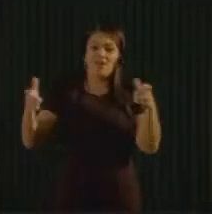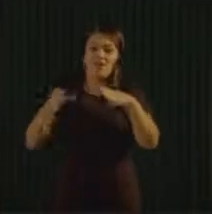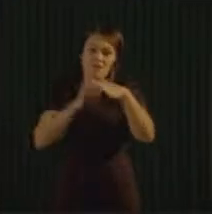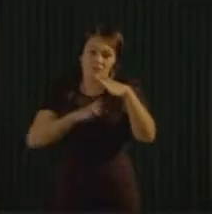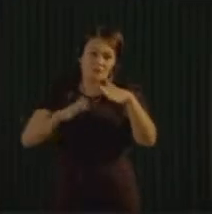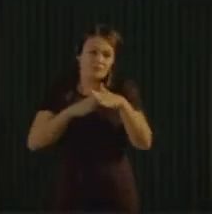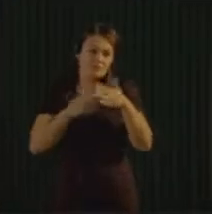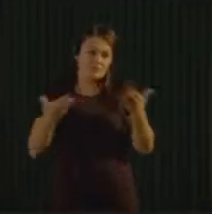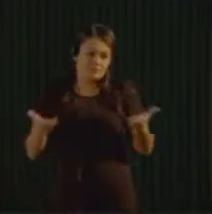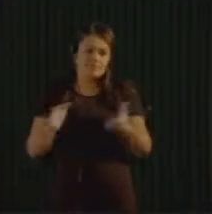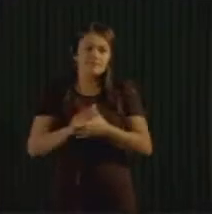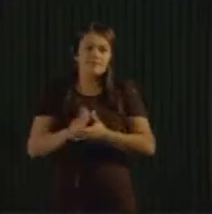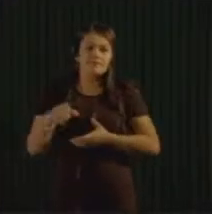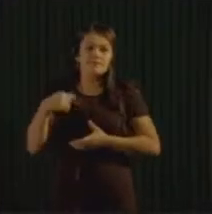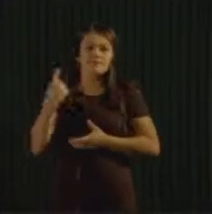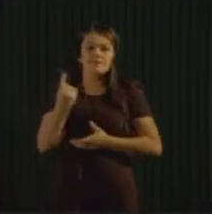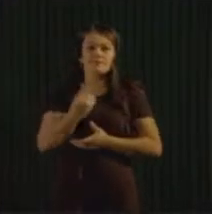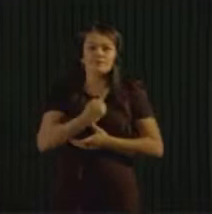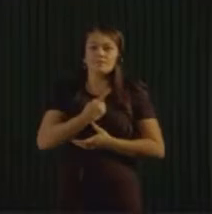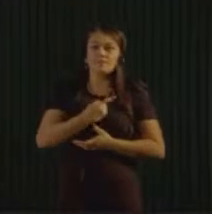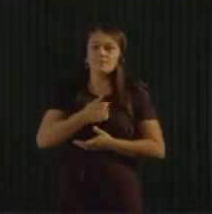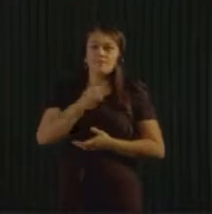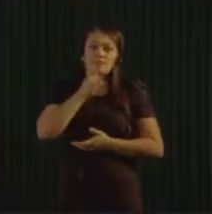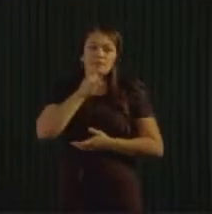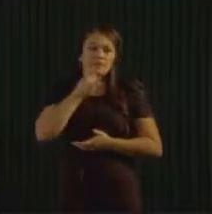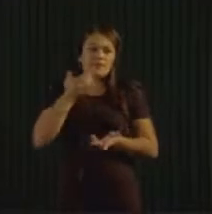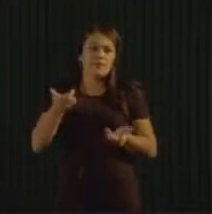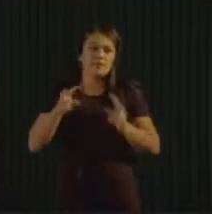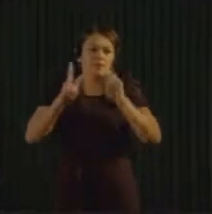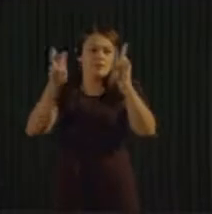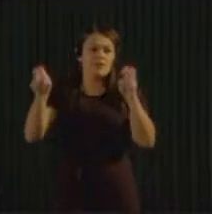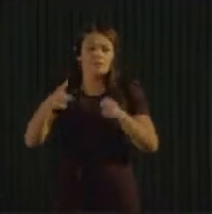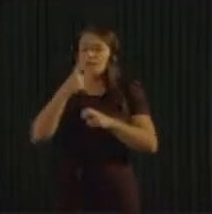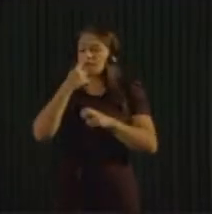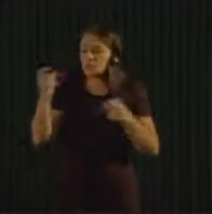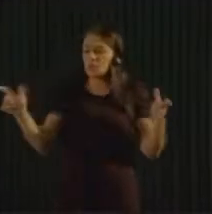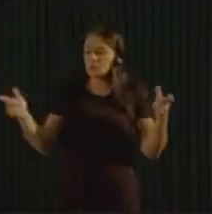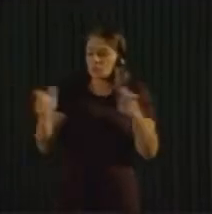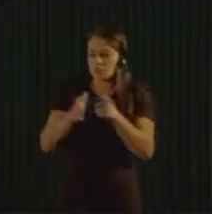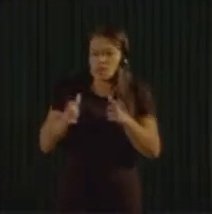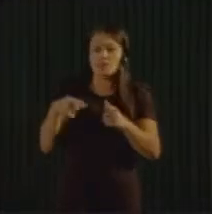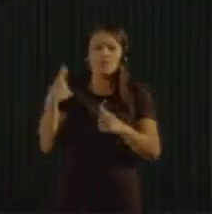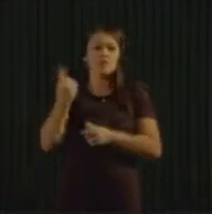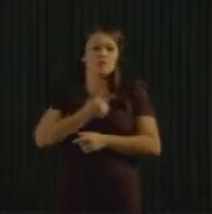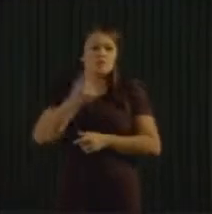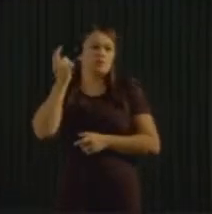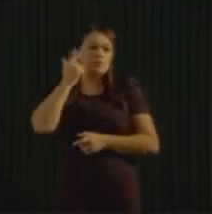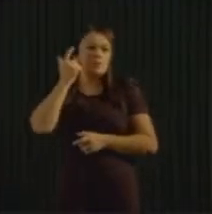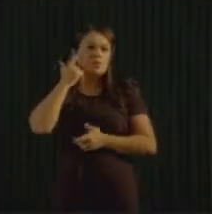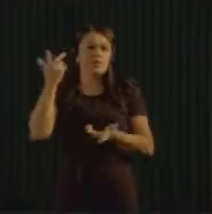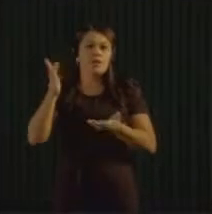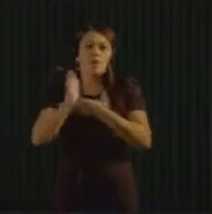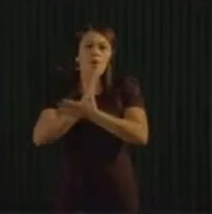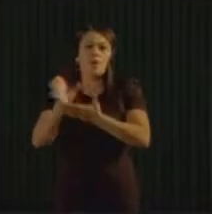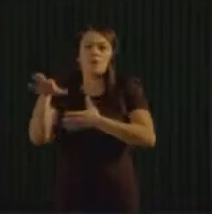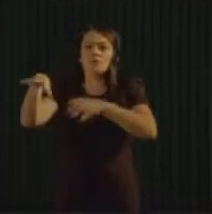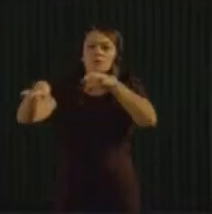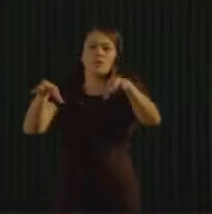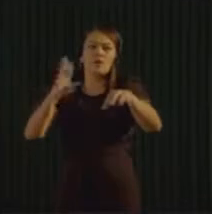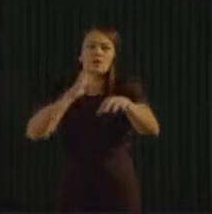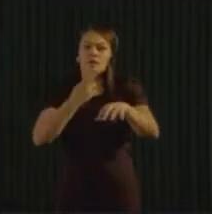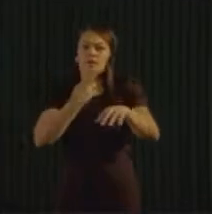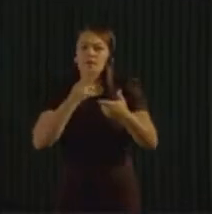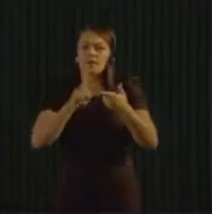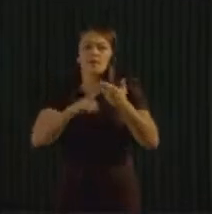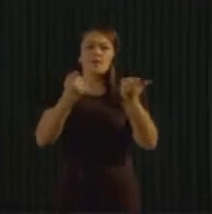accreditation. So it was originally designed for restaurants or the cafes, very small shops. to visualize their efforts